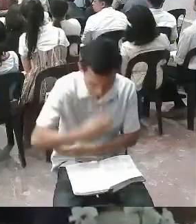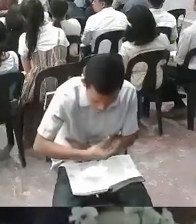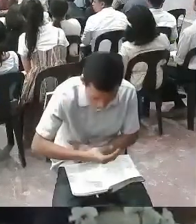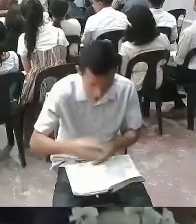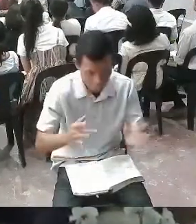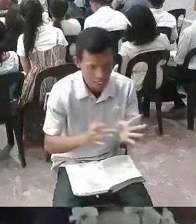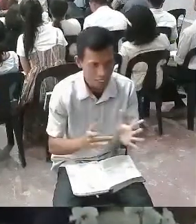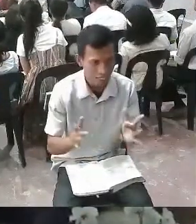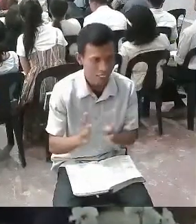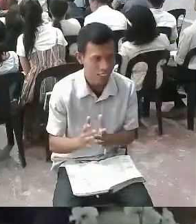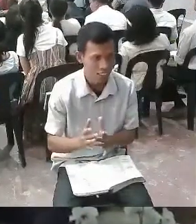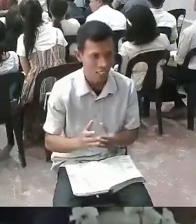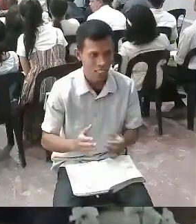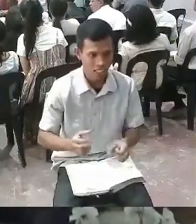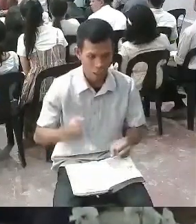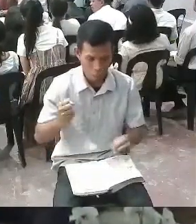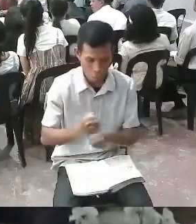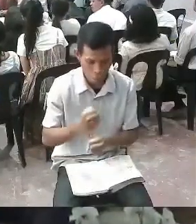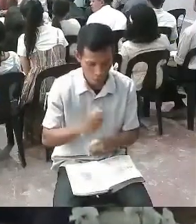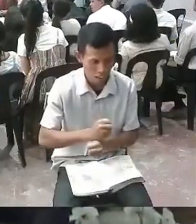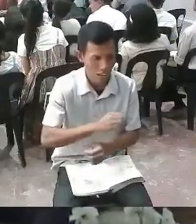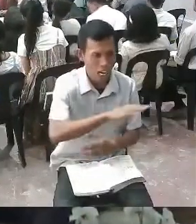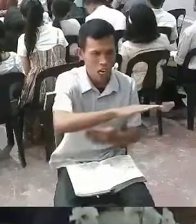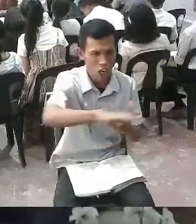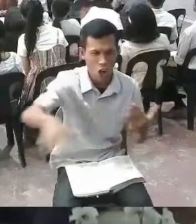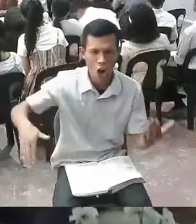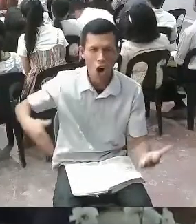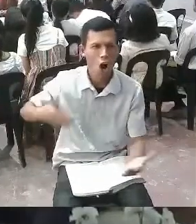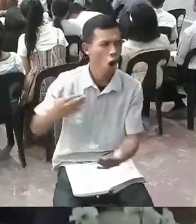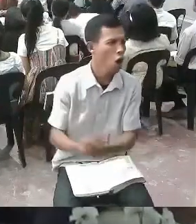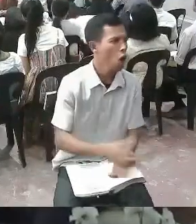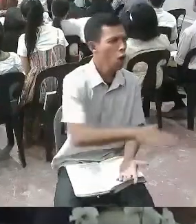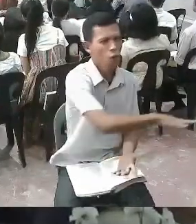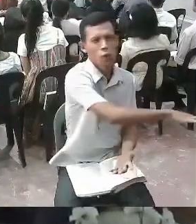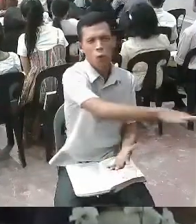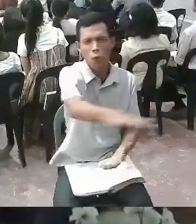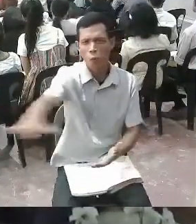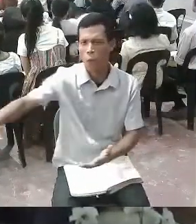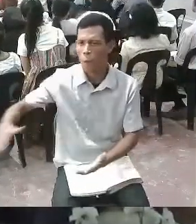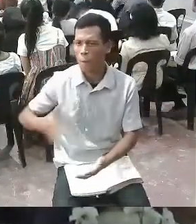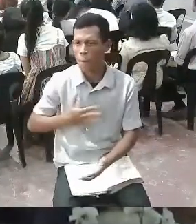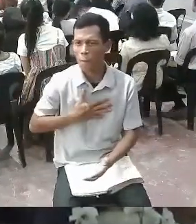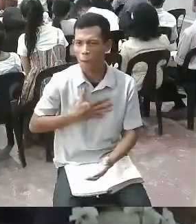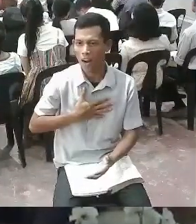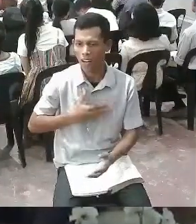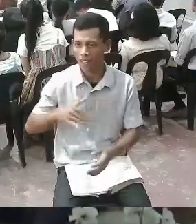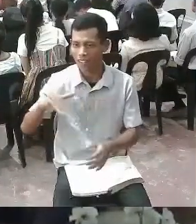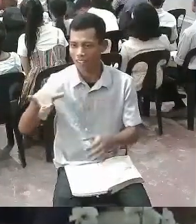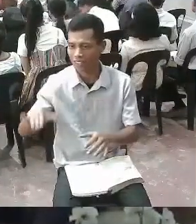that I'm going to make all of my children just like Him."